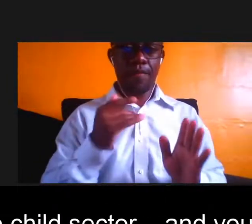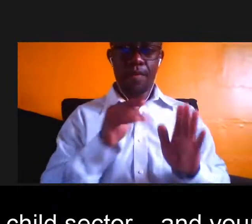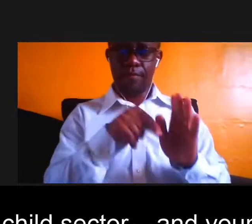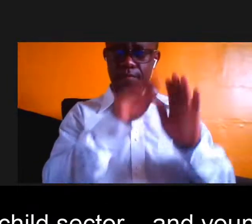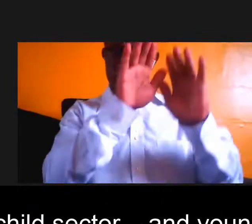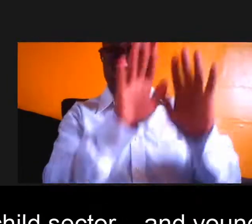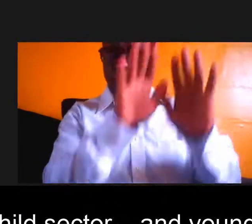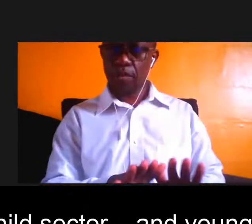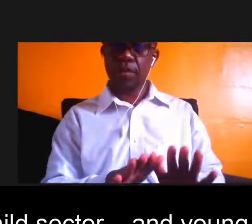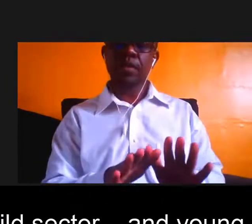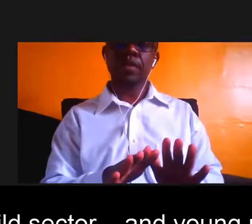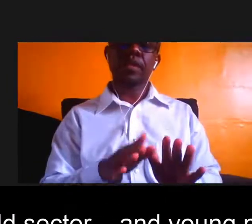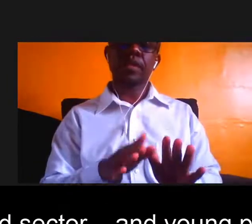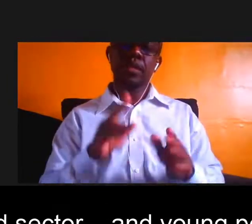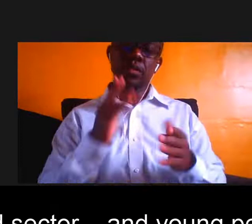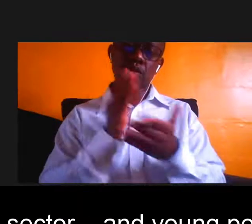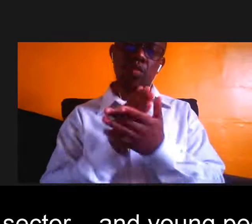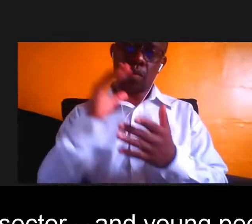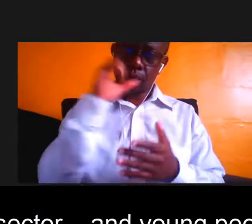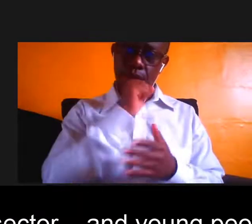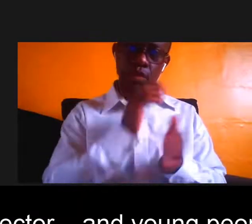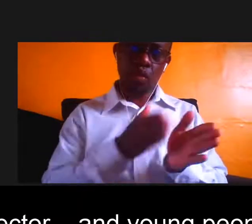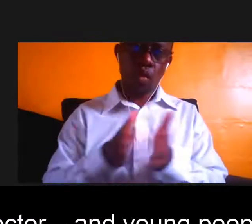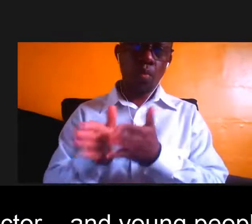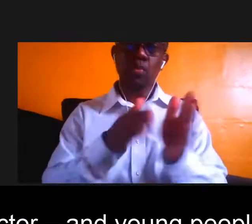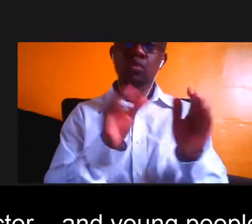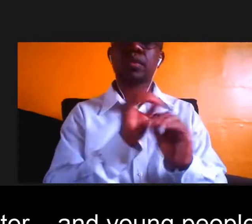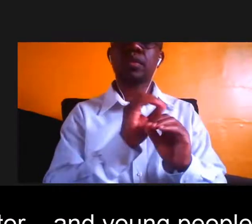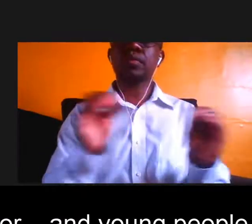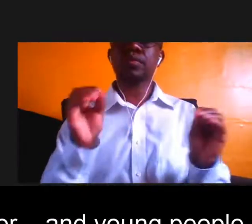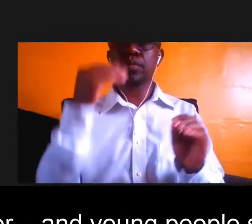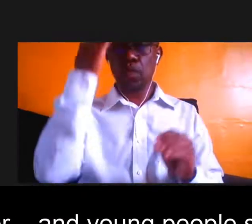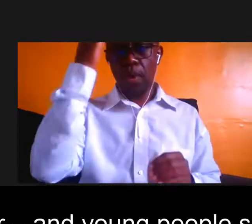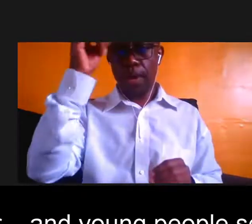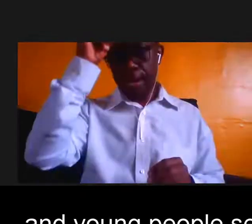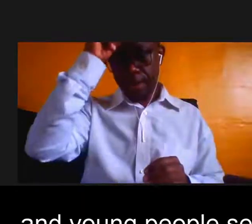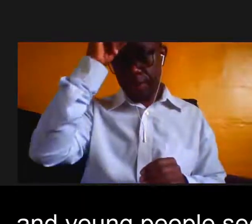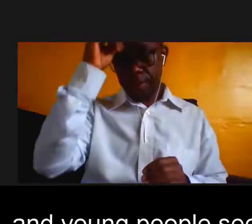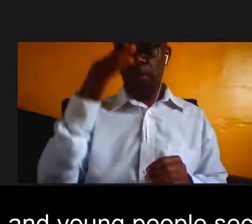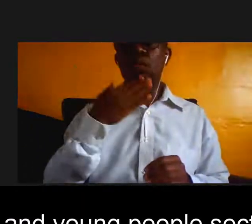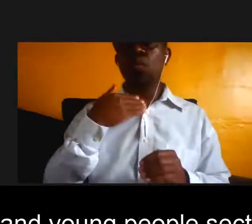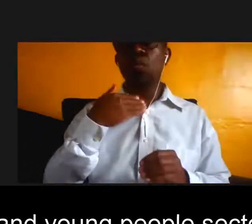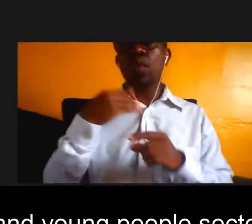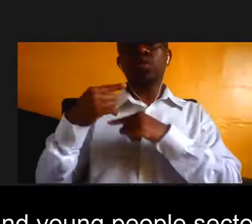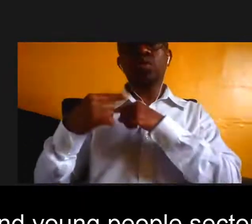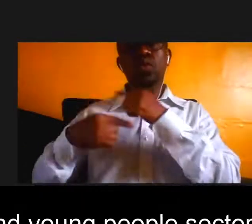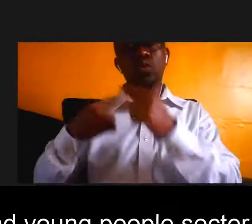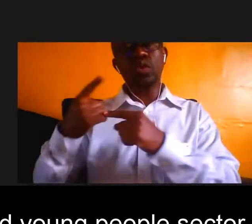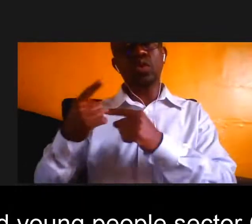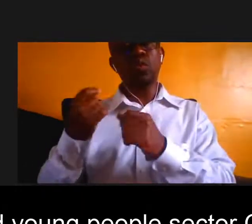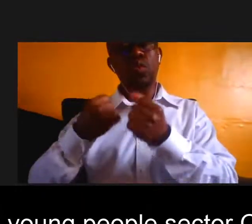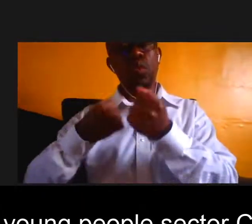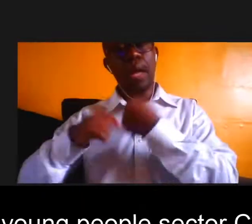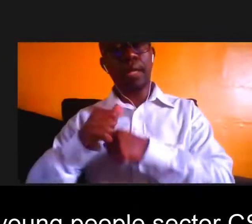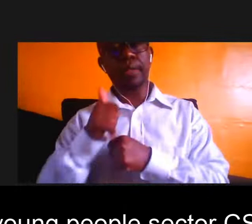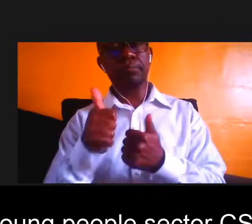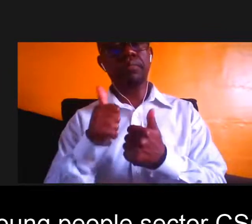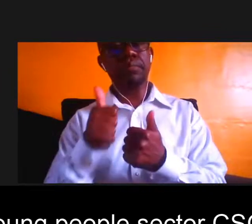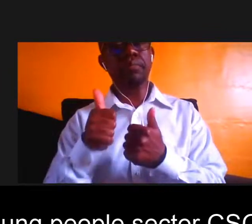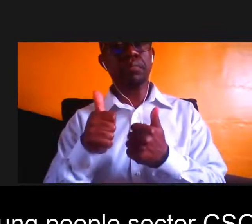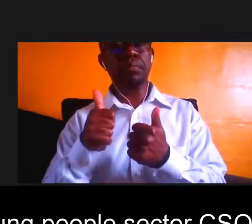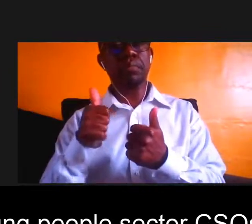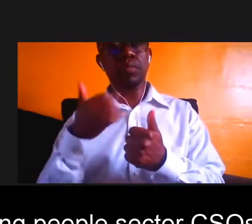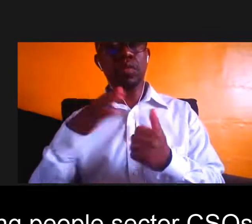for instance said, governments want to be able to be in a good books that side. We need to tackle all areas, not just one